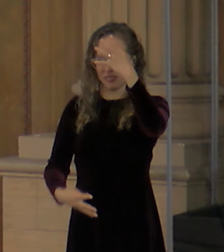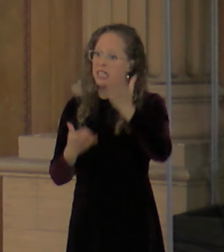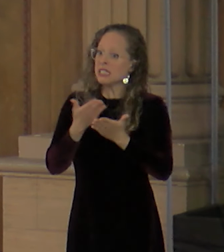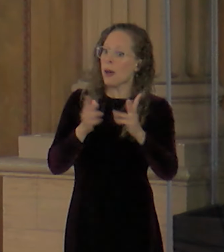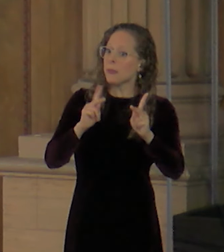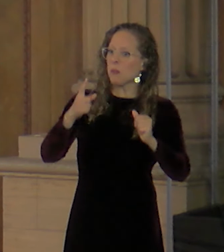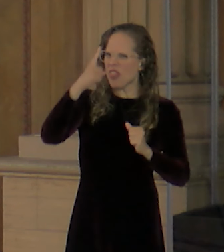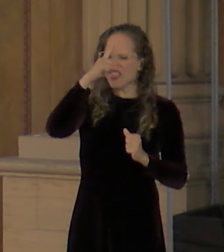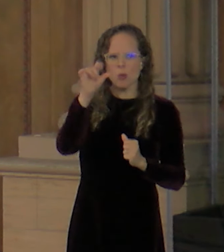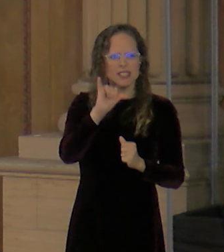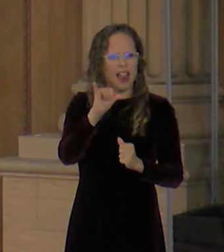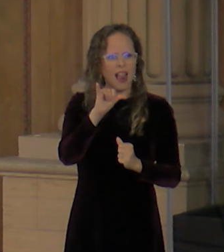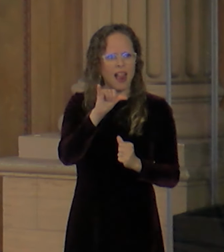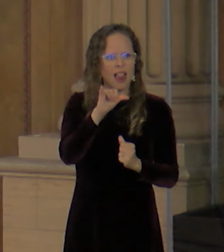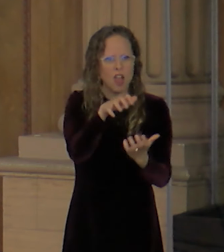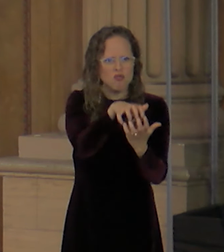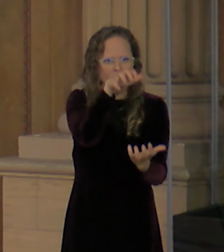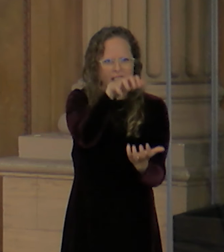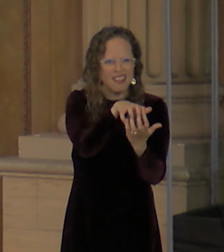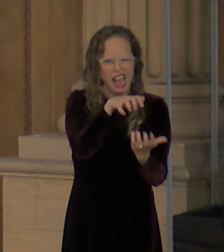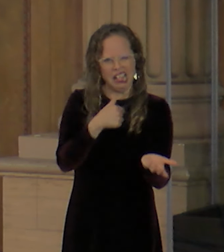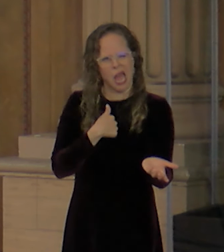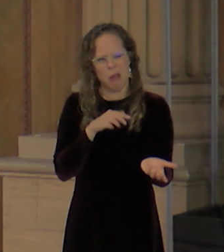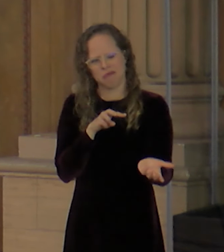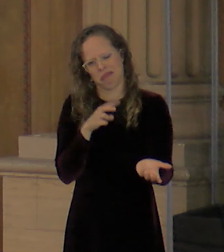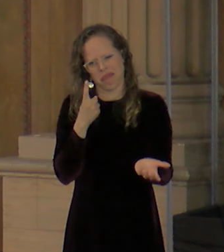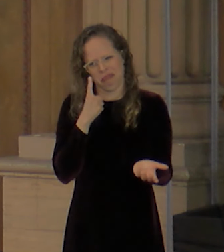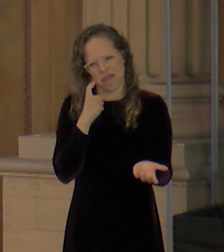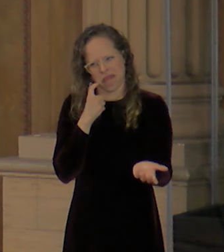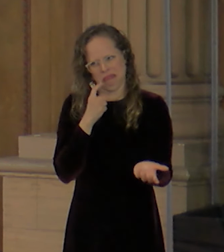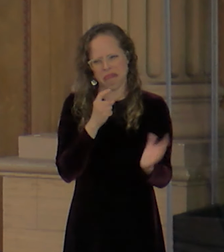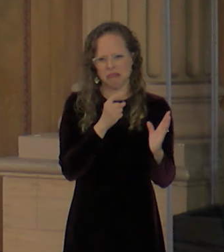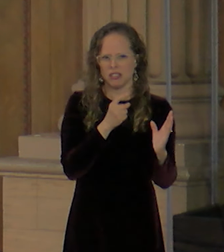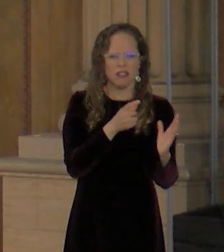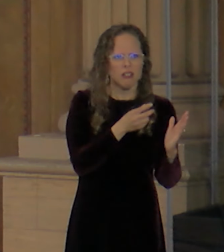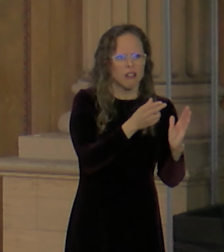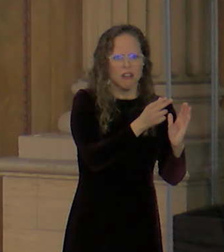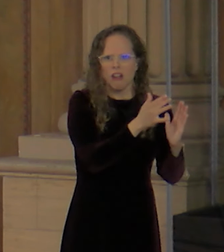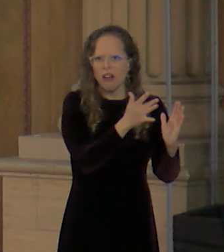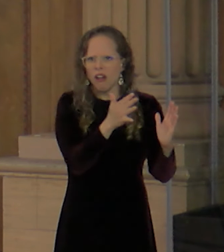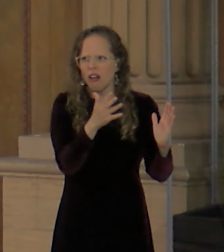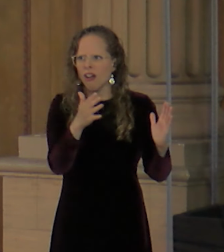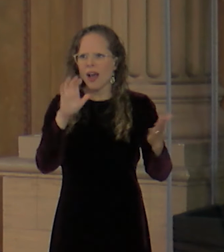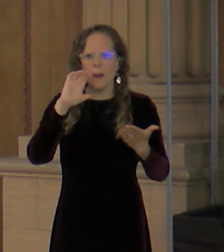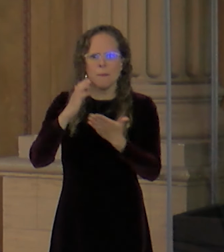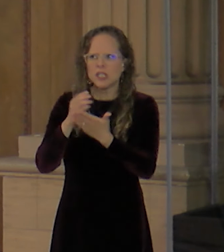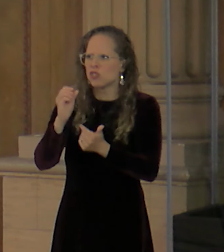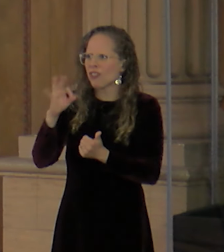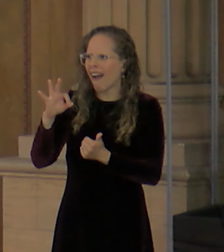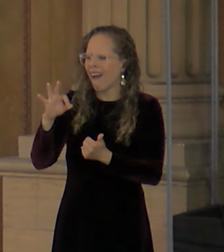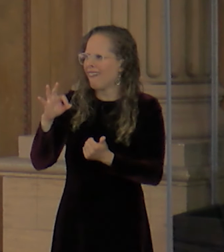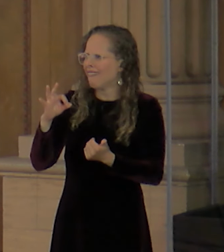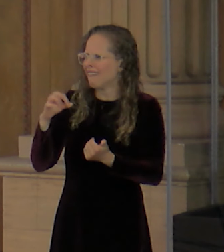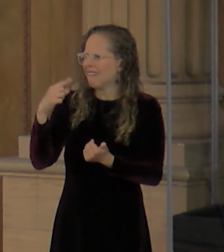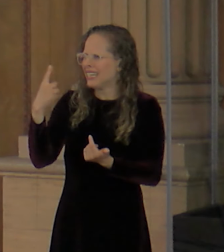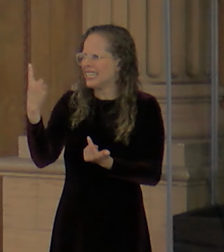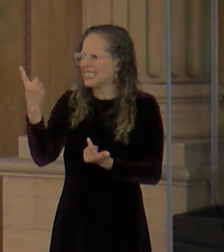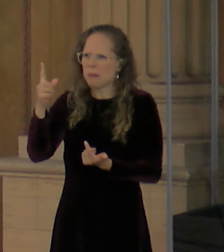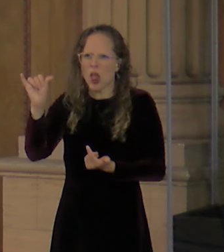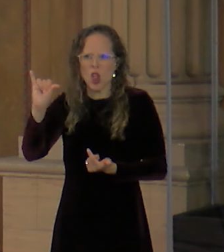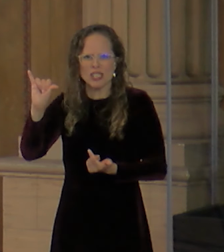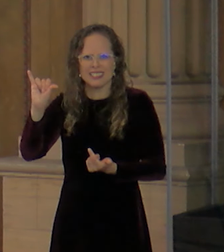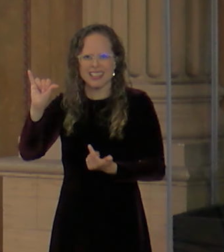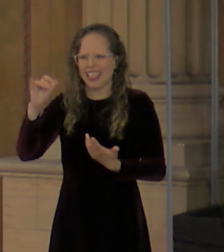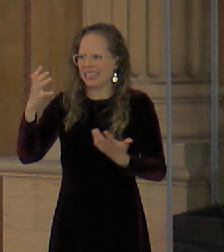was, but I don't think so, up to like these supernatural, like dragon-looking creatures. And it seems to me that there is